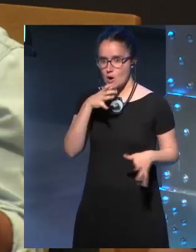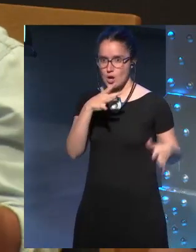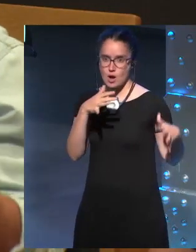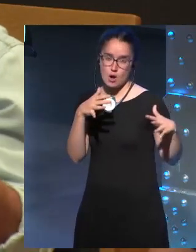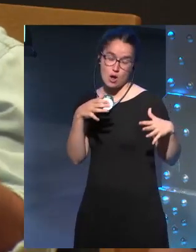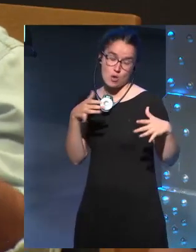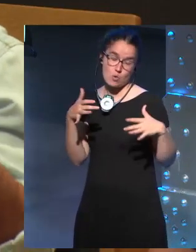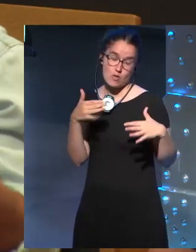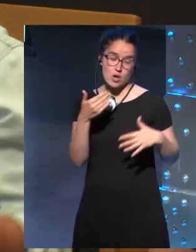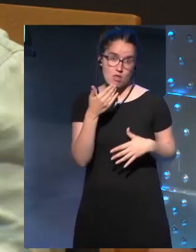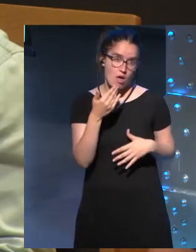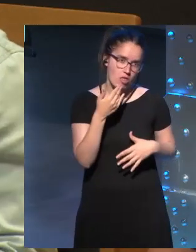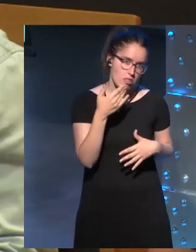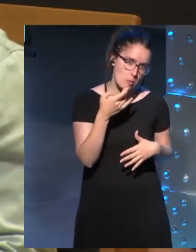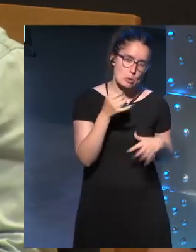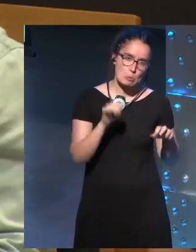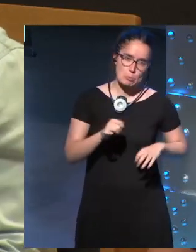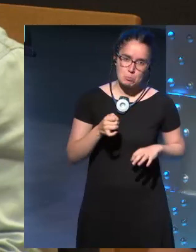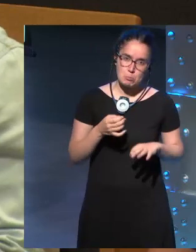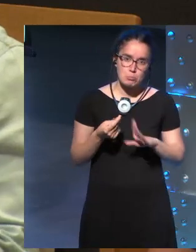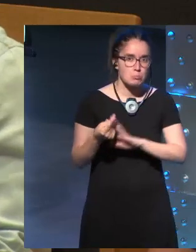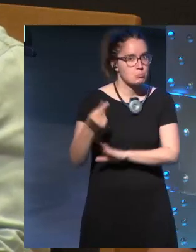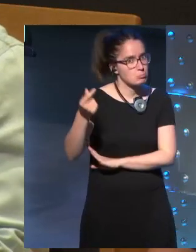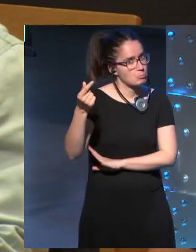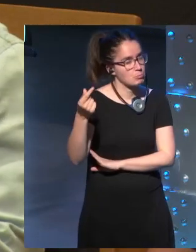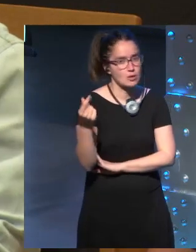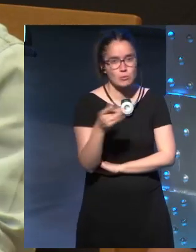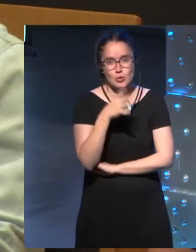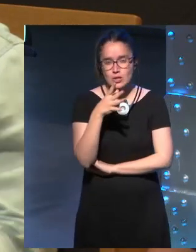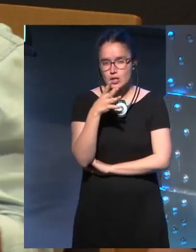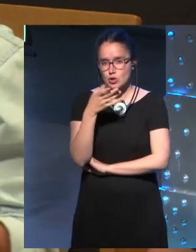are starting to get players that are a little bit old.